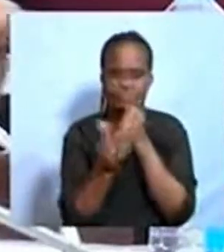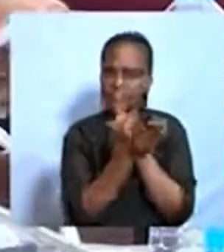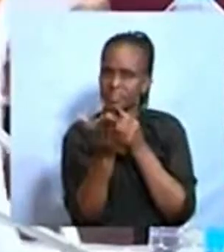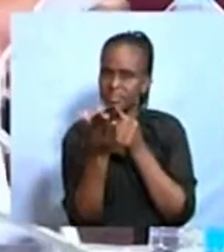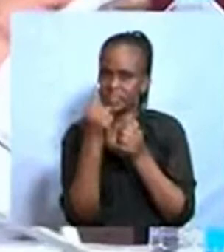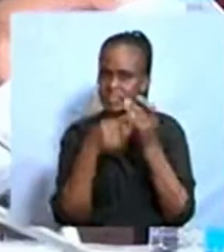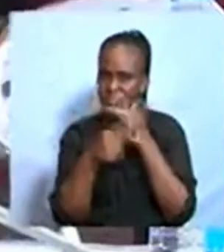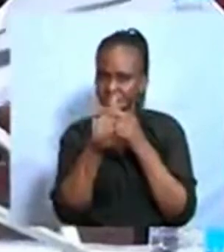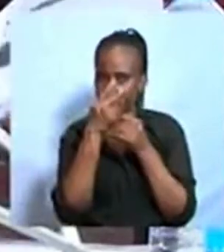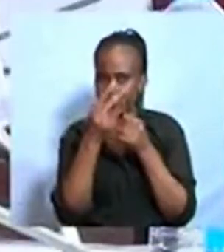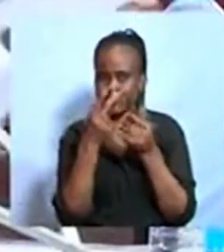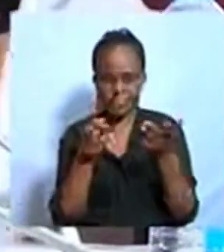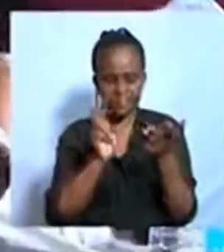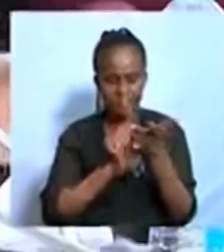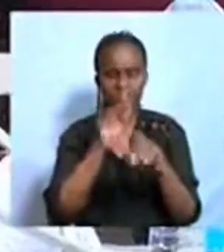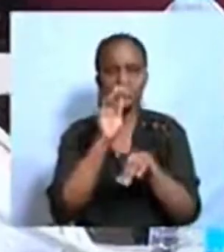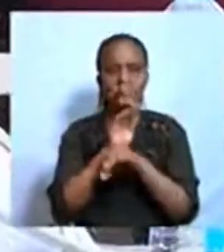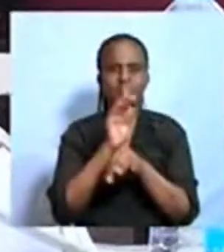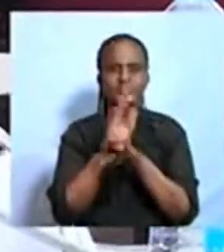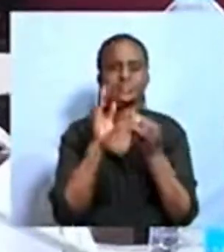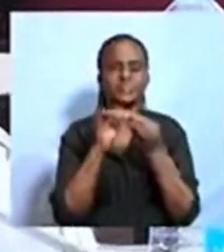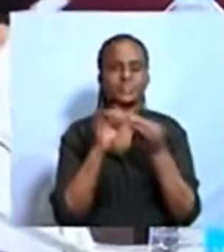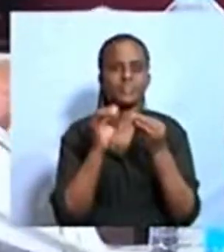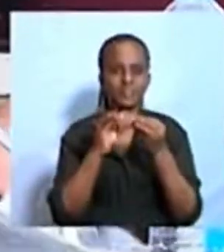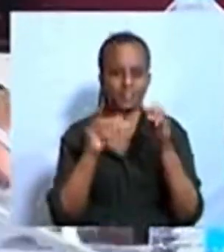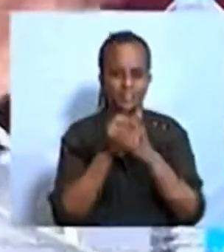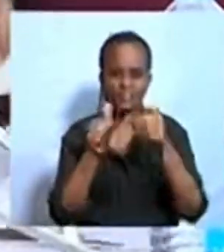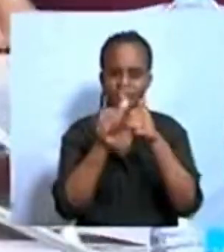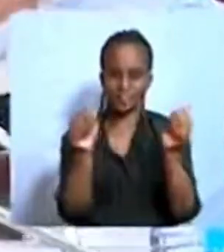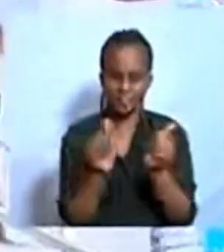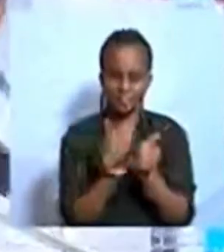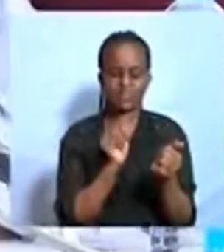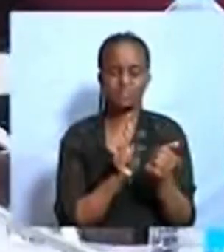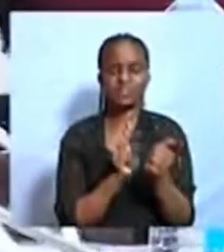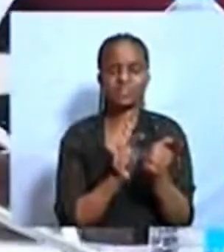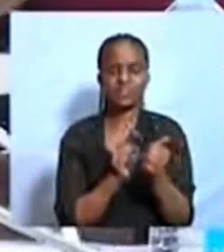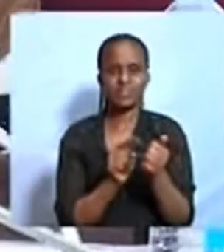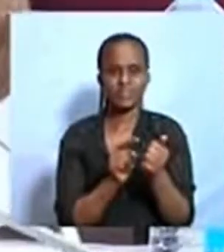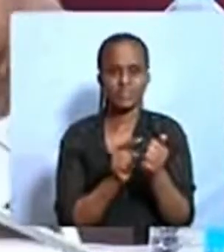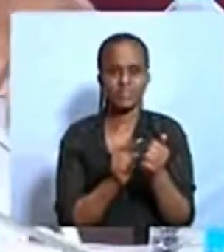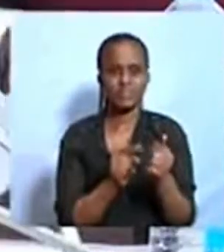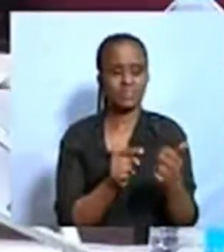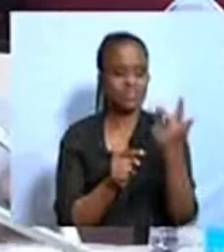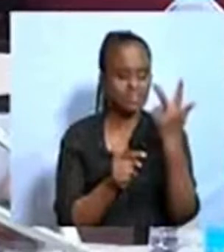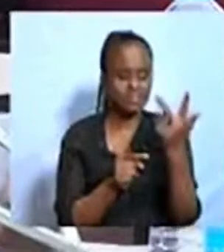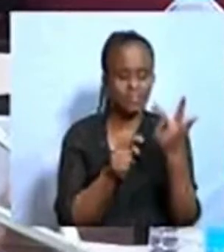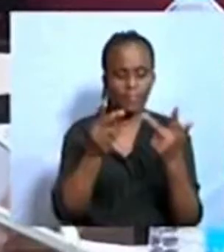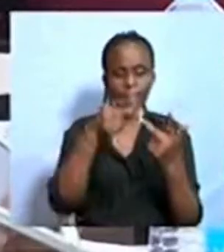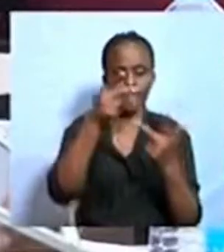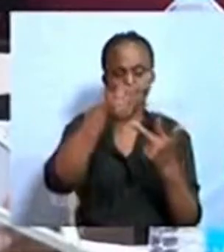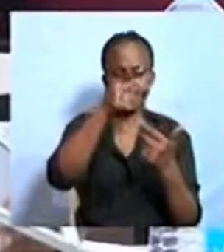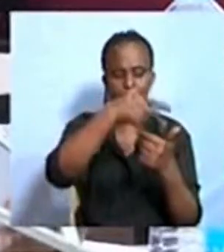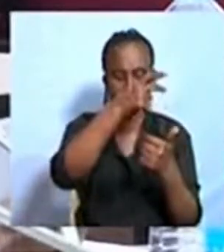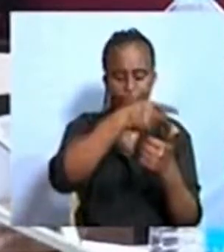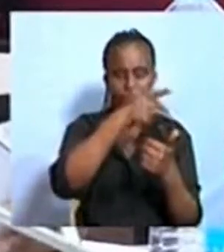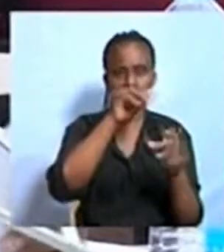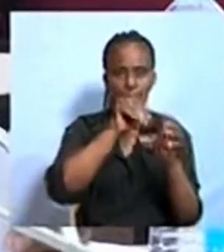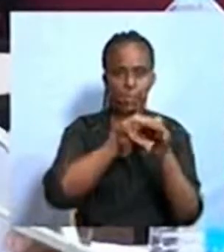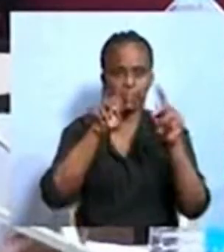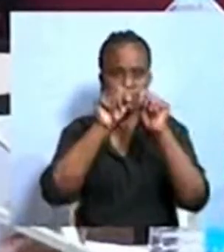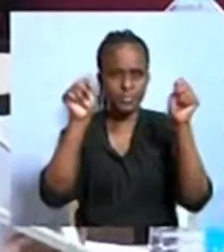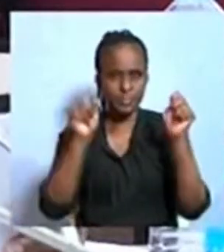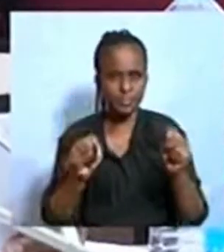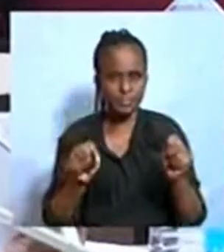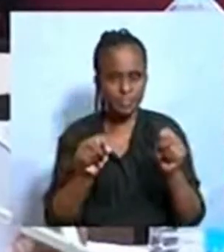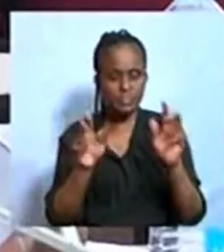you see our emphasis on how the areas, the 3 priorities in the table